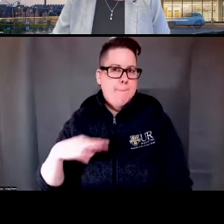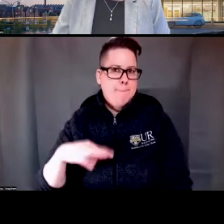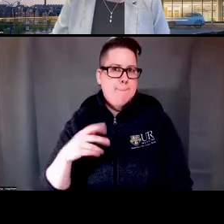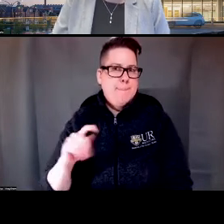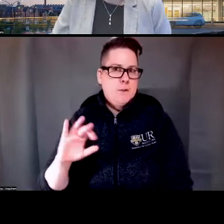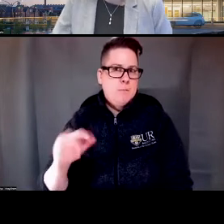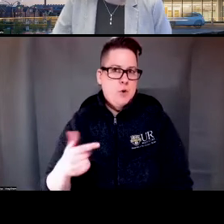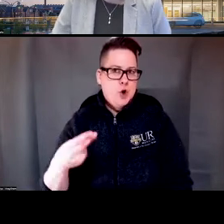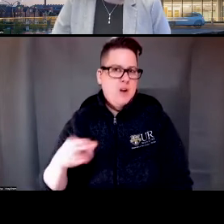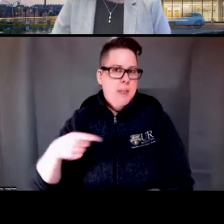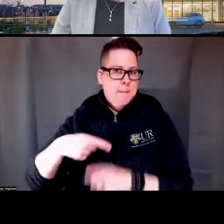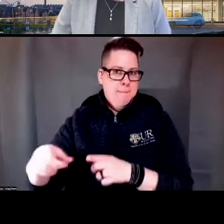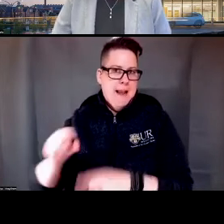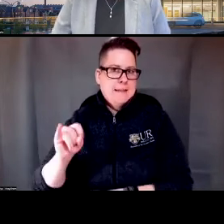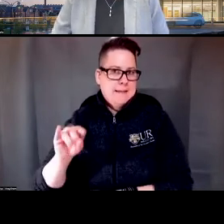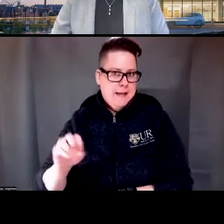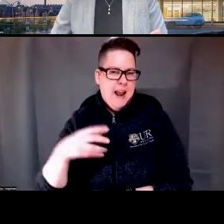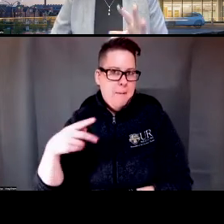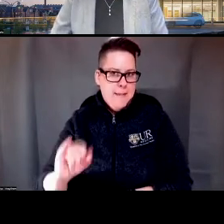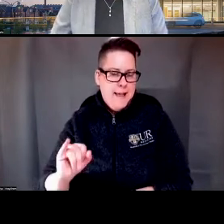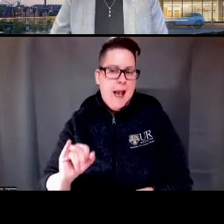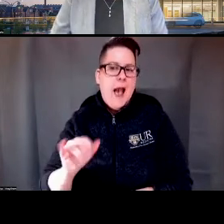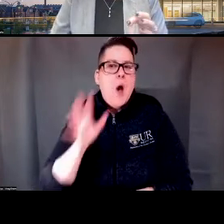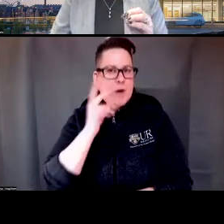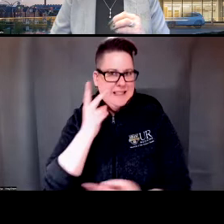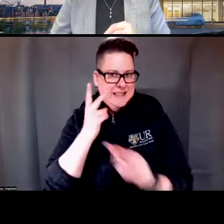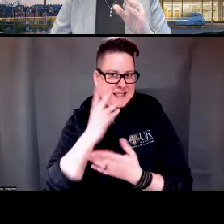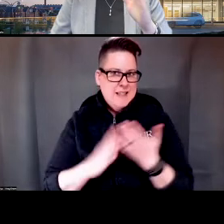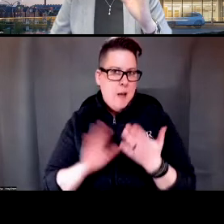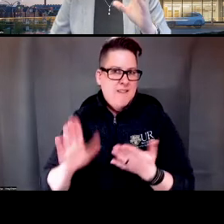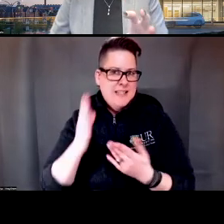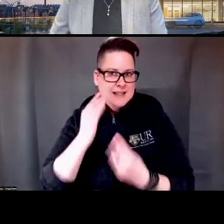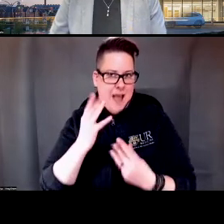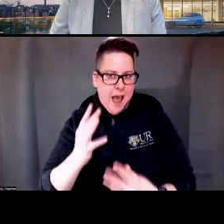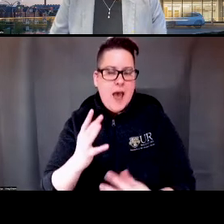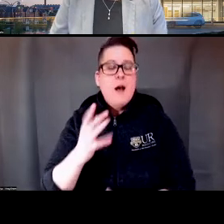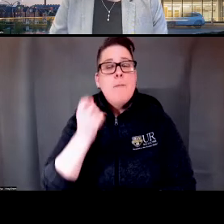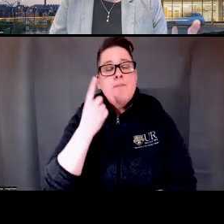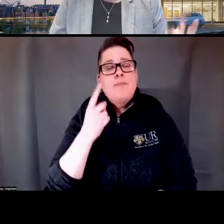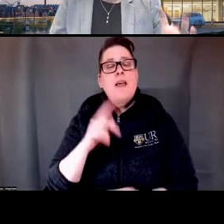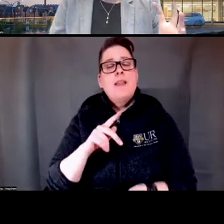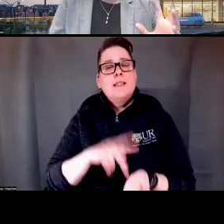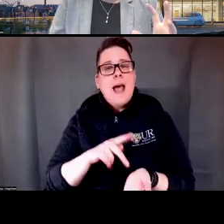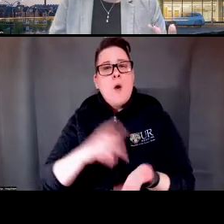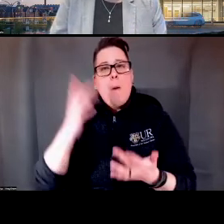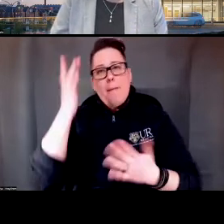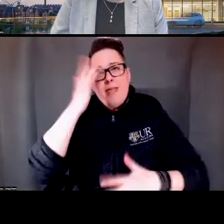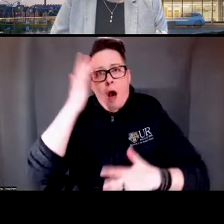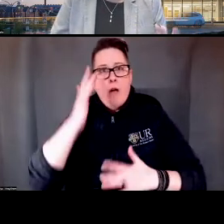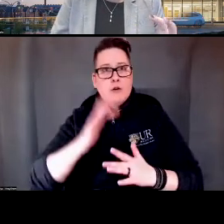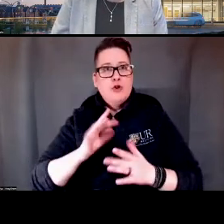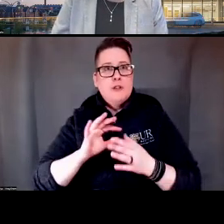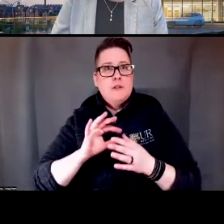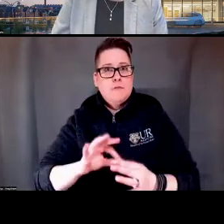main site and the PI for. And so we're going to look at some of those data because the psychopathology of